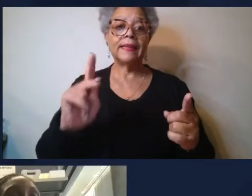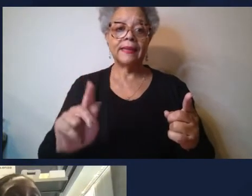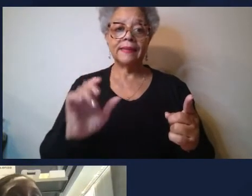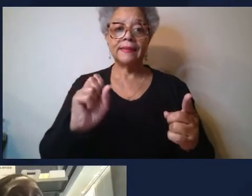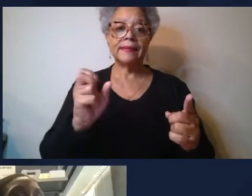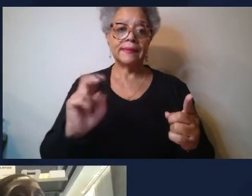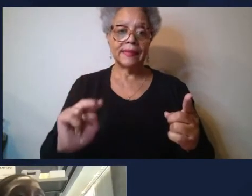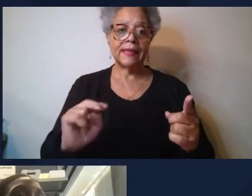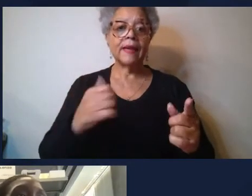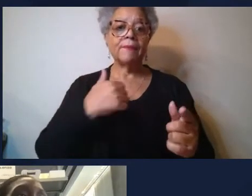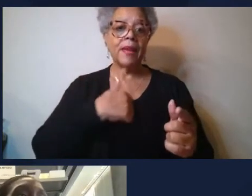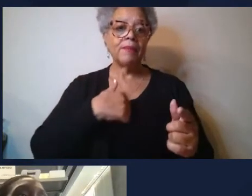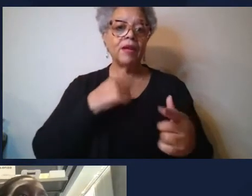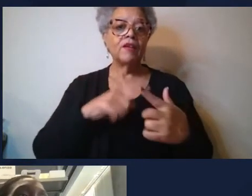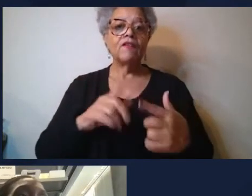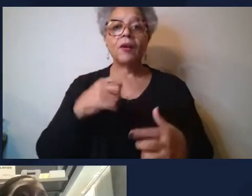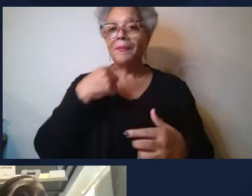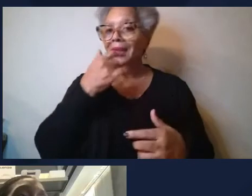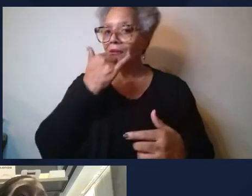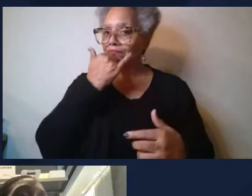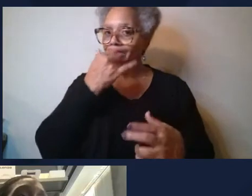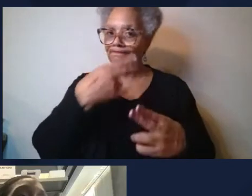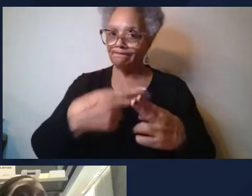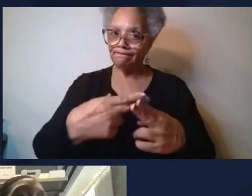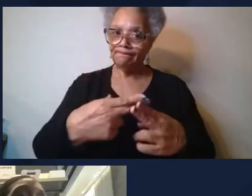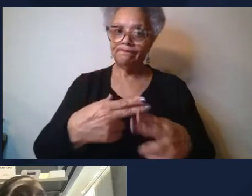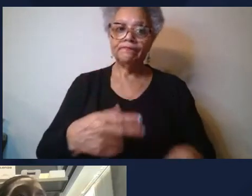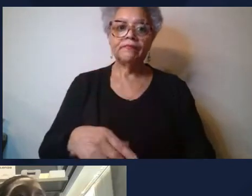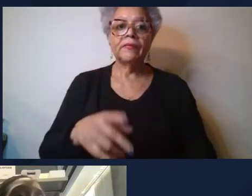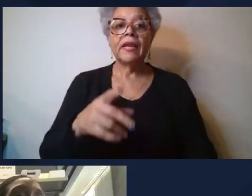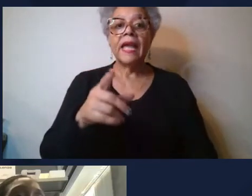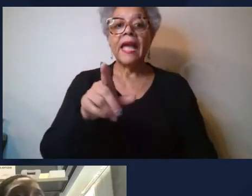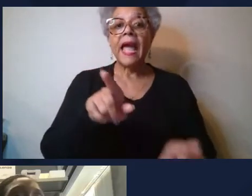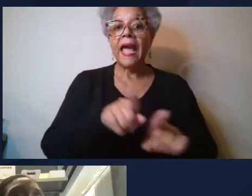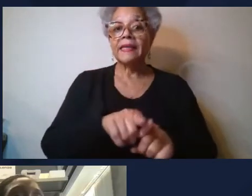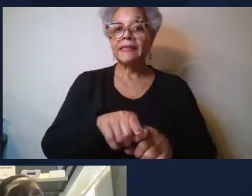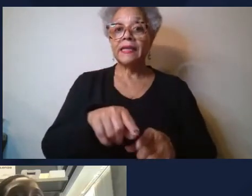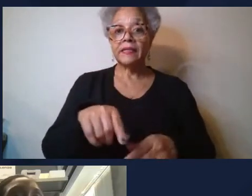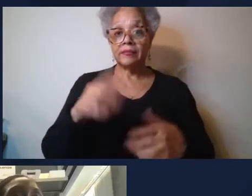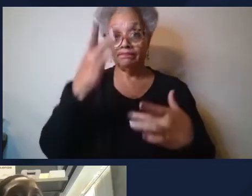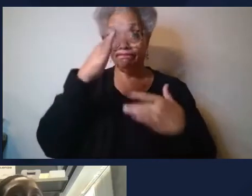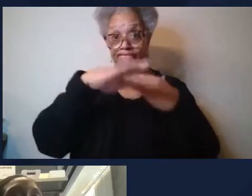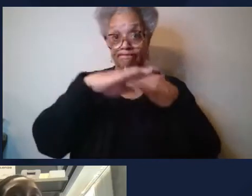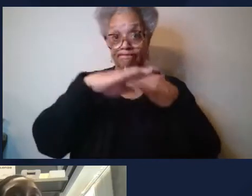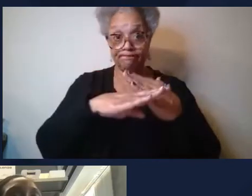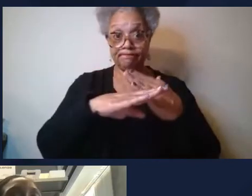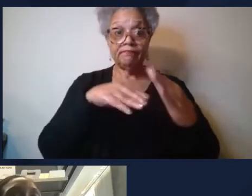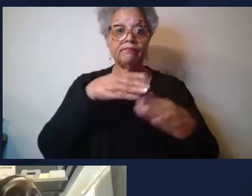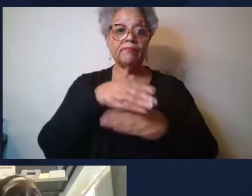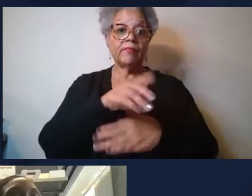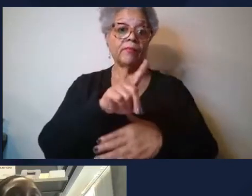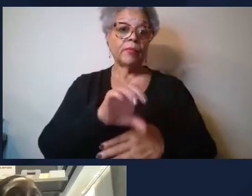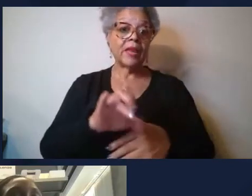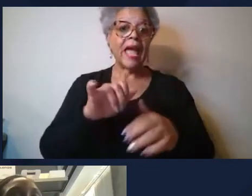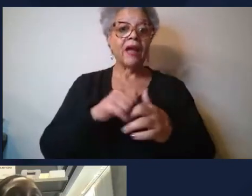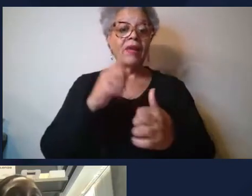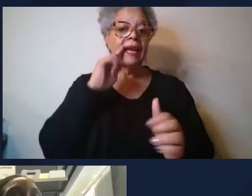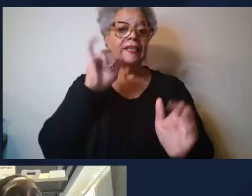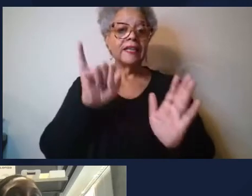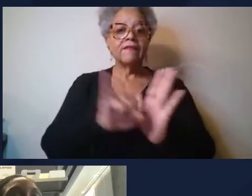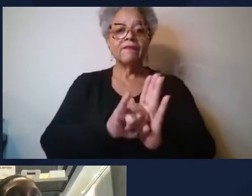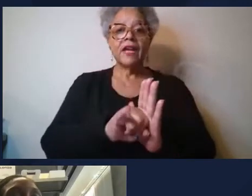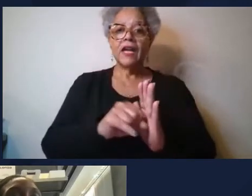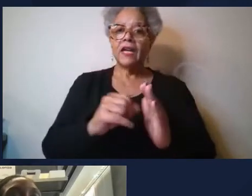My apologies if I'm mispronouncing that. It says, as an Immuno postdoc, how can I identify a niche area where I